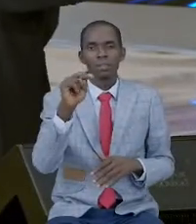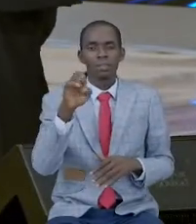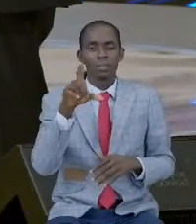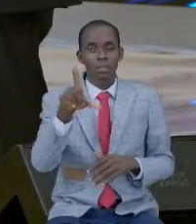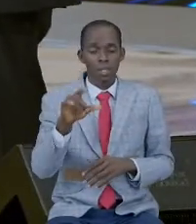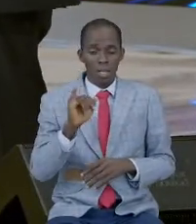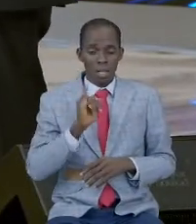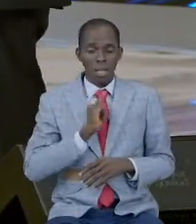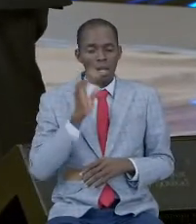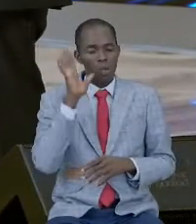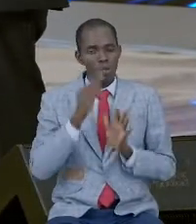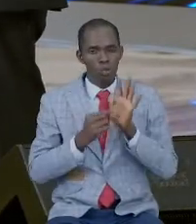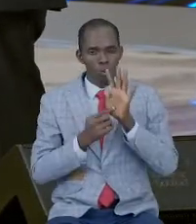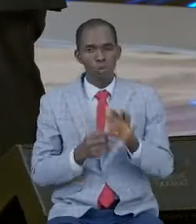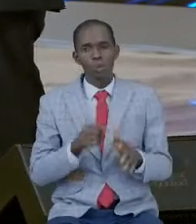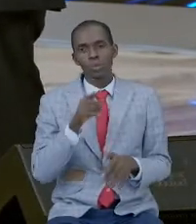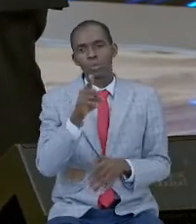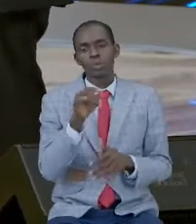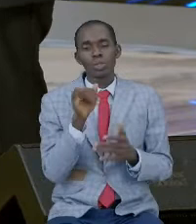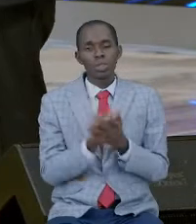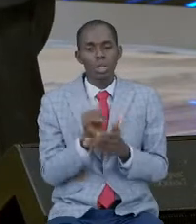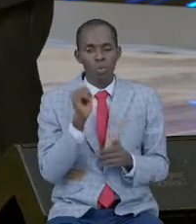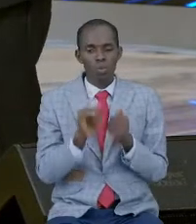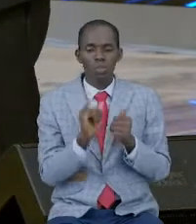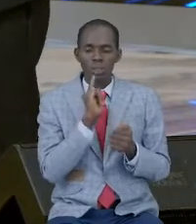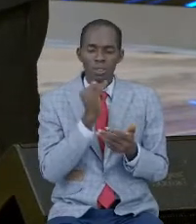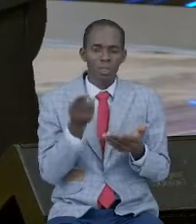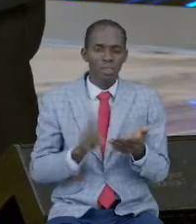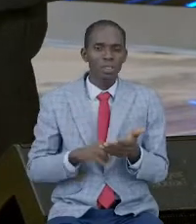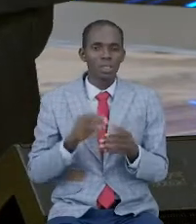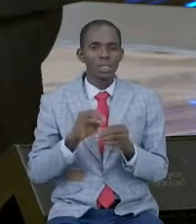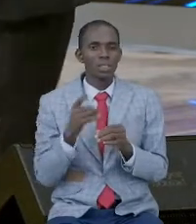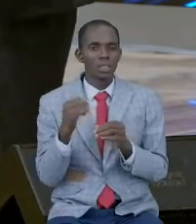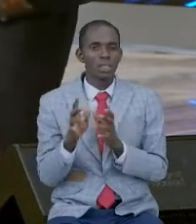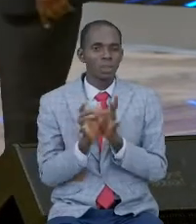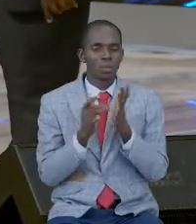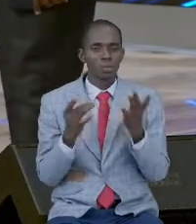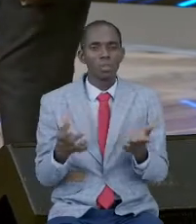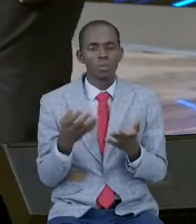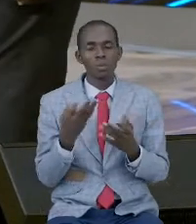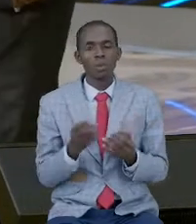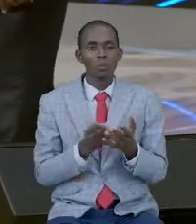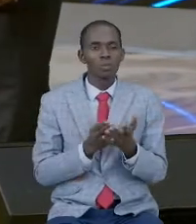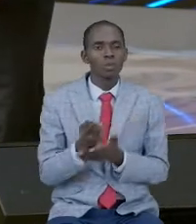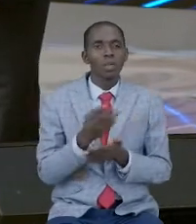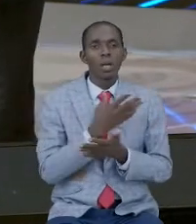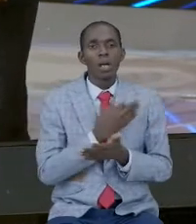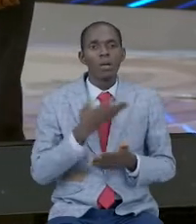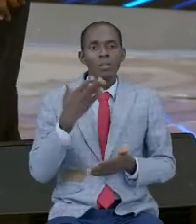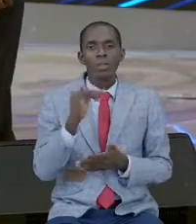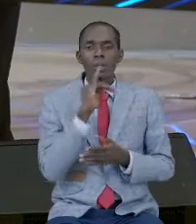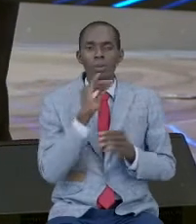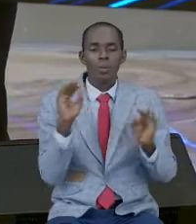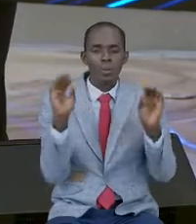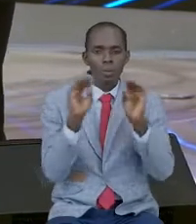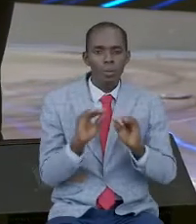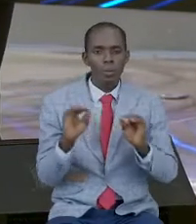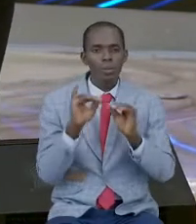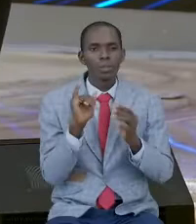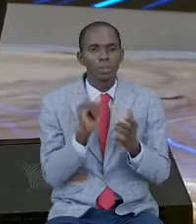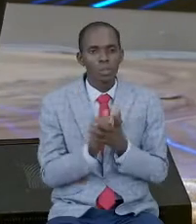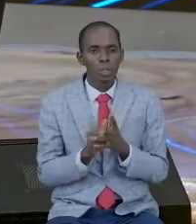to you that which is noted in the scripture of truth, and there is none that holdeth with